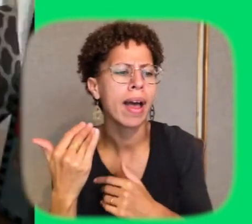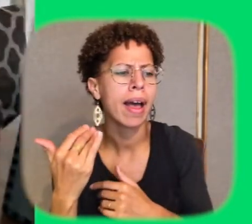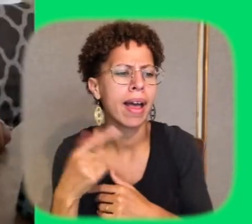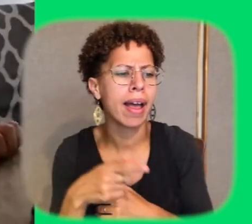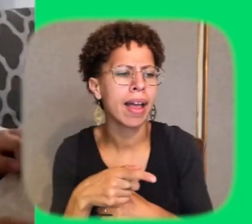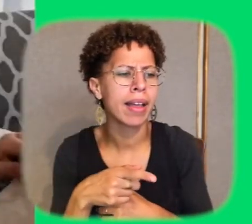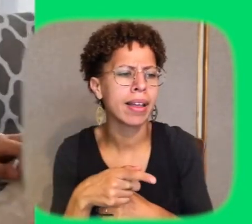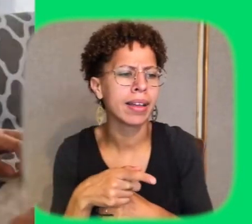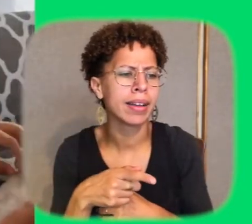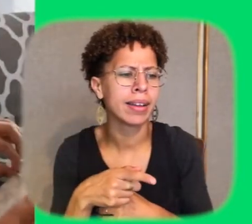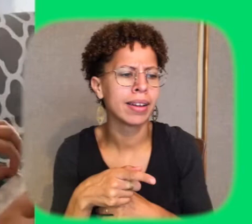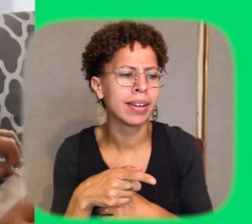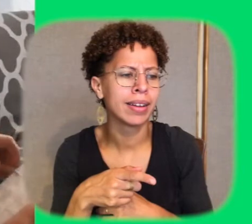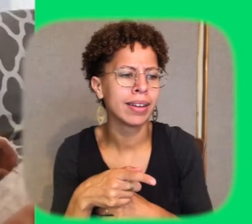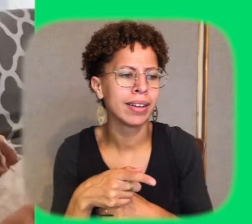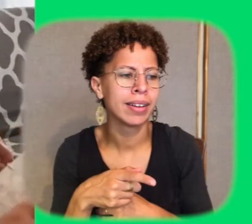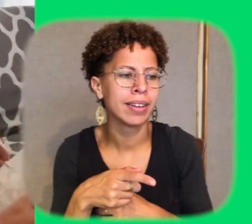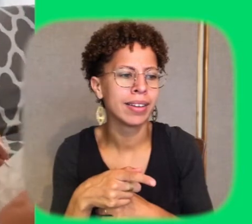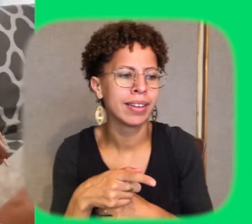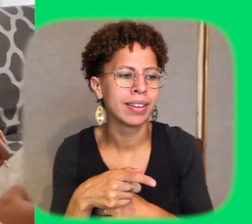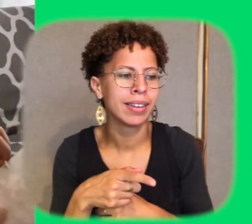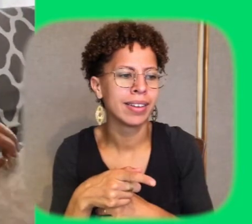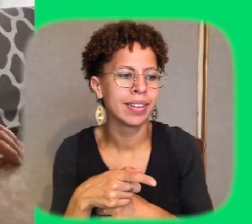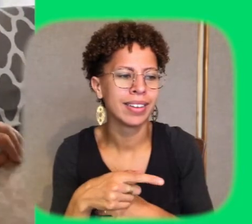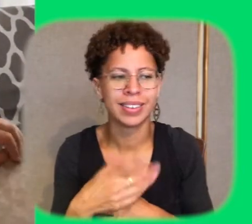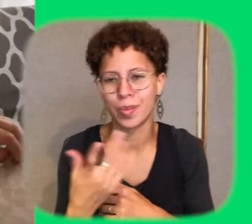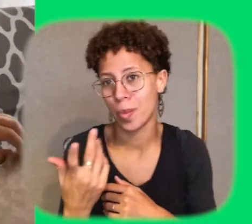Mom. What? You kind of did the thing.